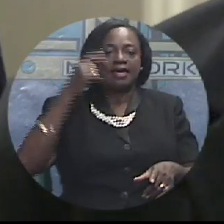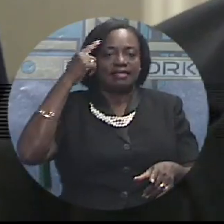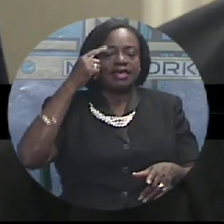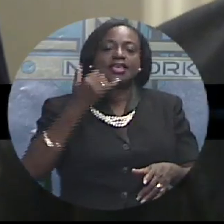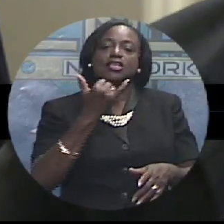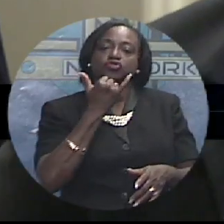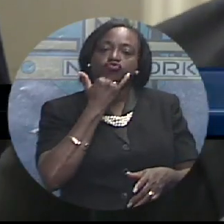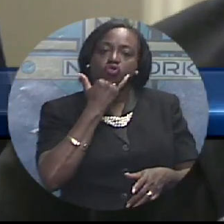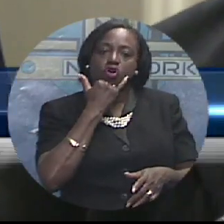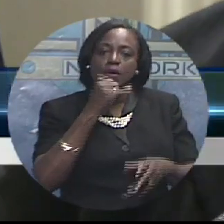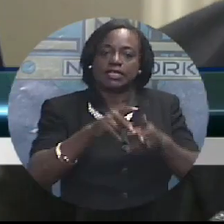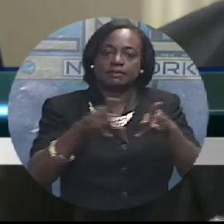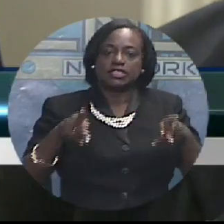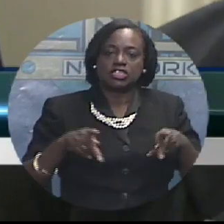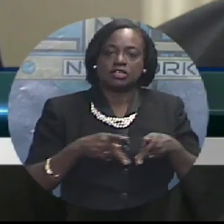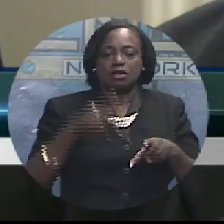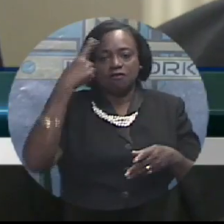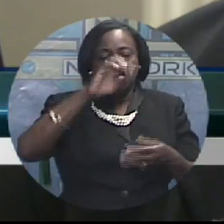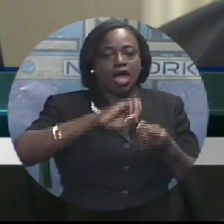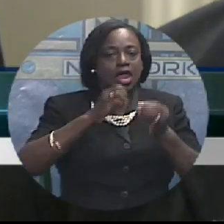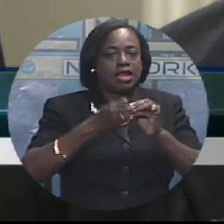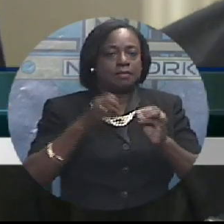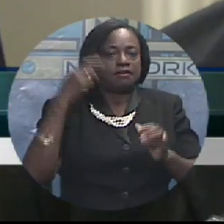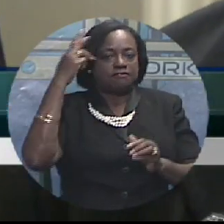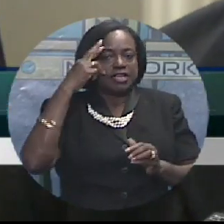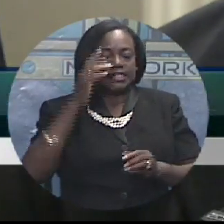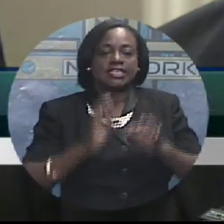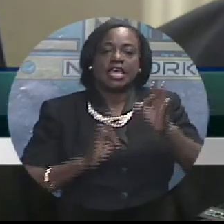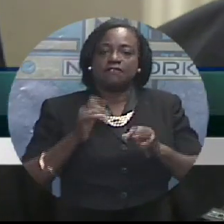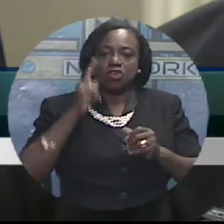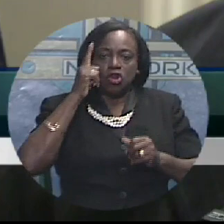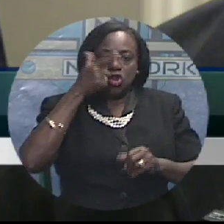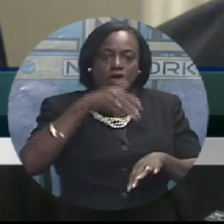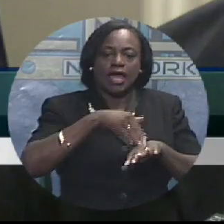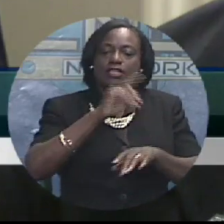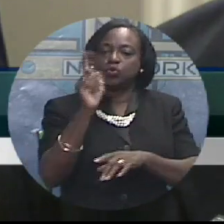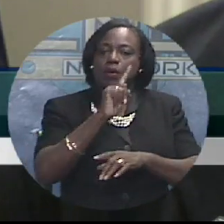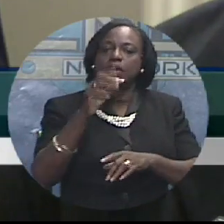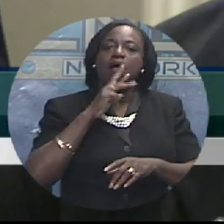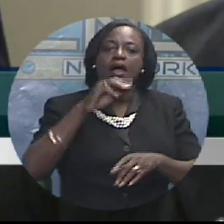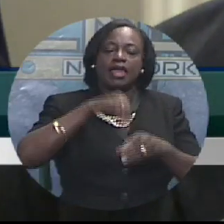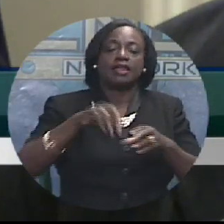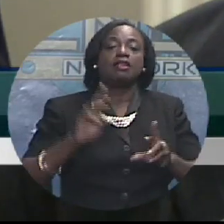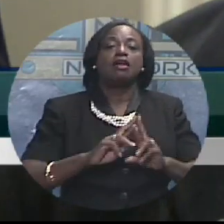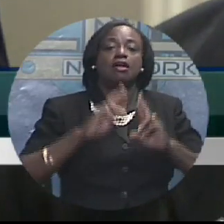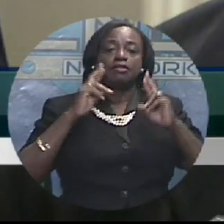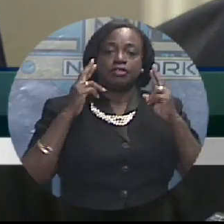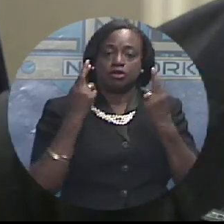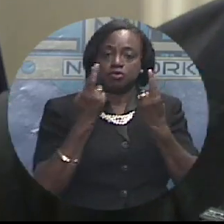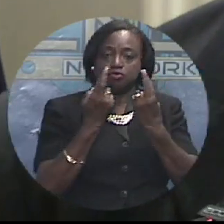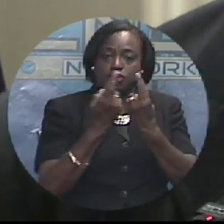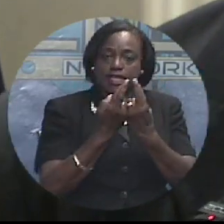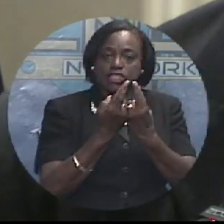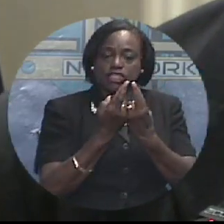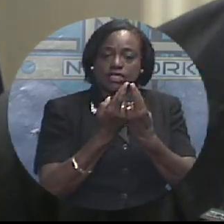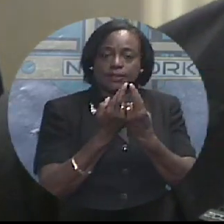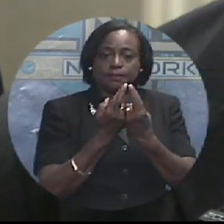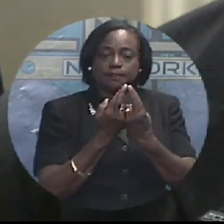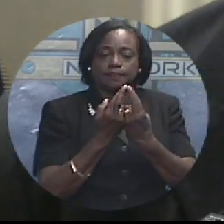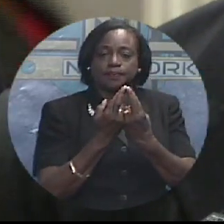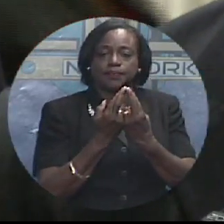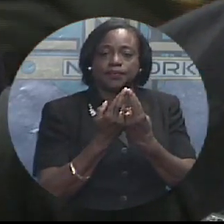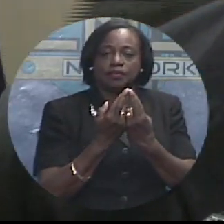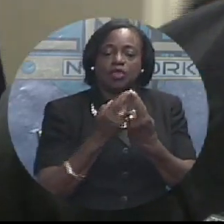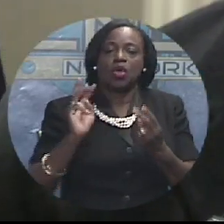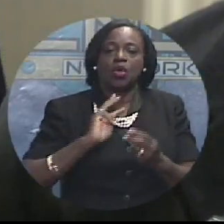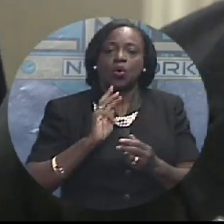any number of reasons, one of which is if you looked at where we are in the region with respect to alternative